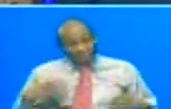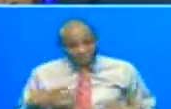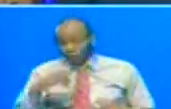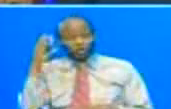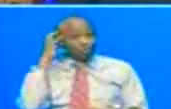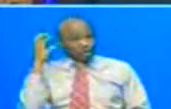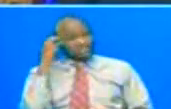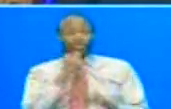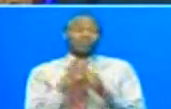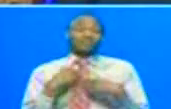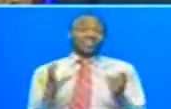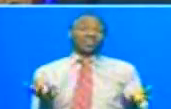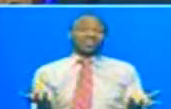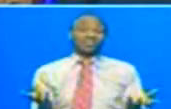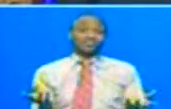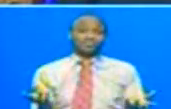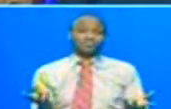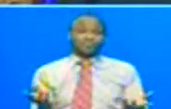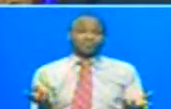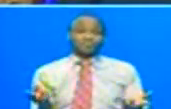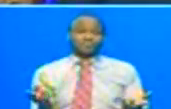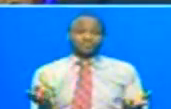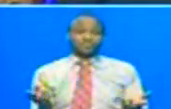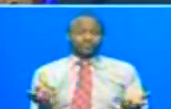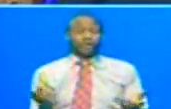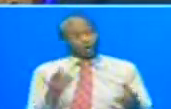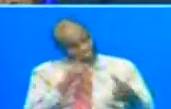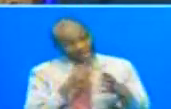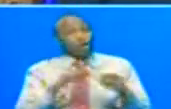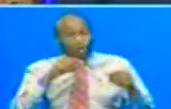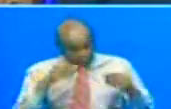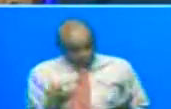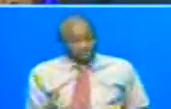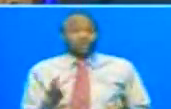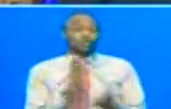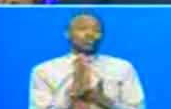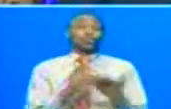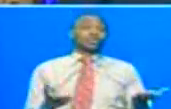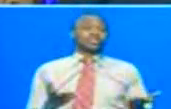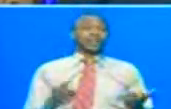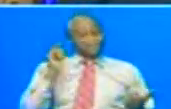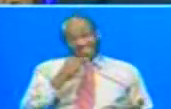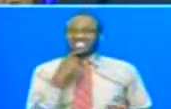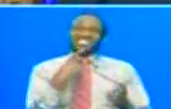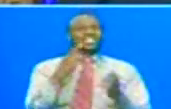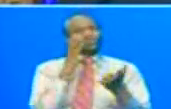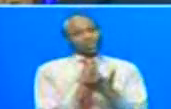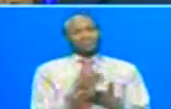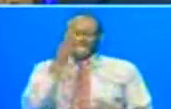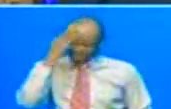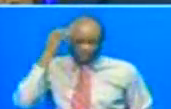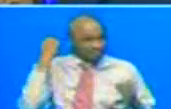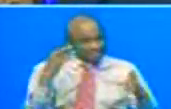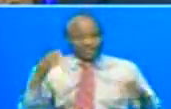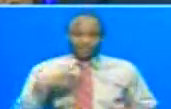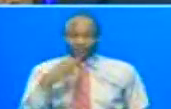to college and they have no jobs. You know? Yeah. And then, of course, the interesting thing, I have to bring this up. Yes. Because I know most